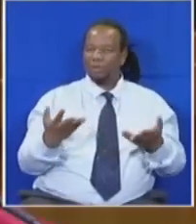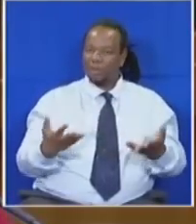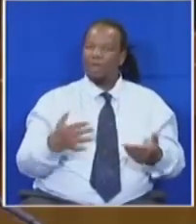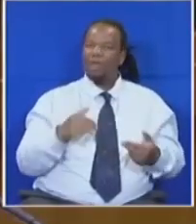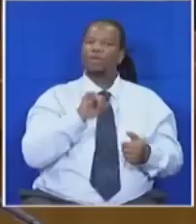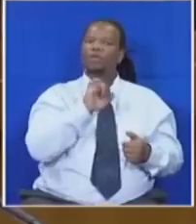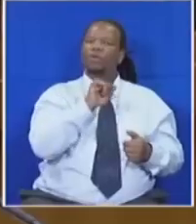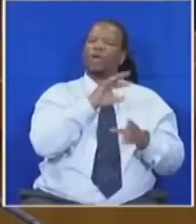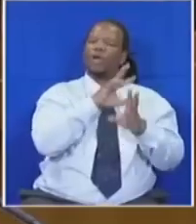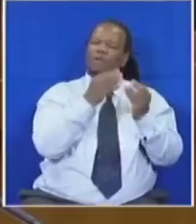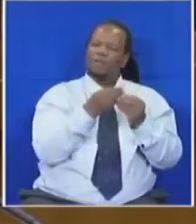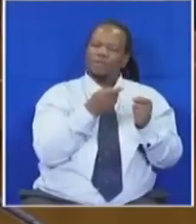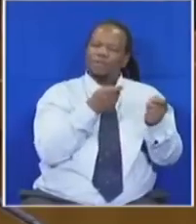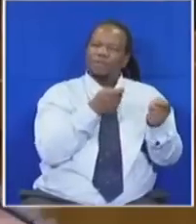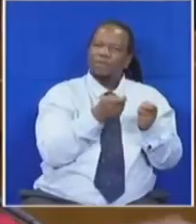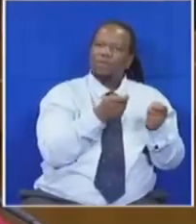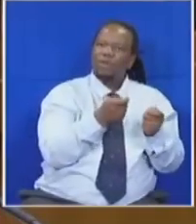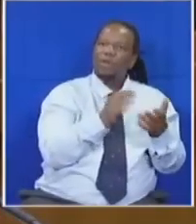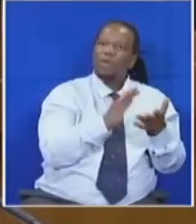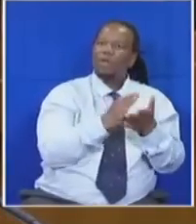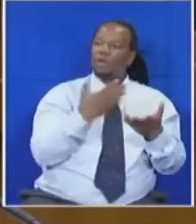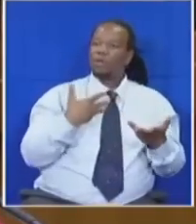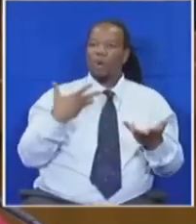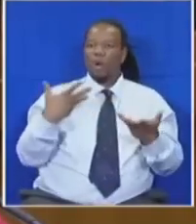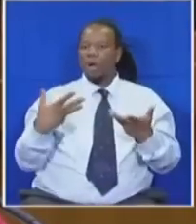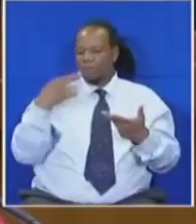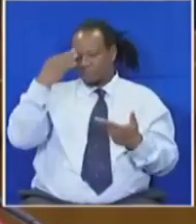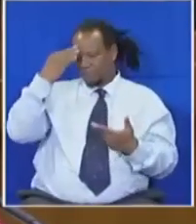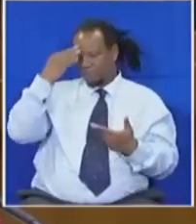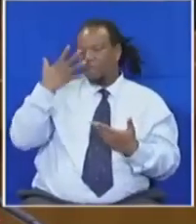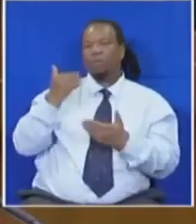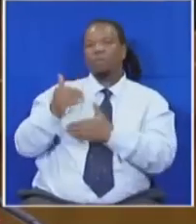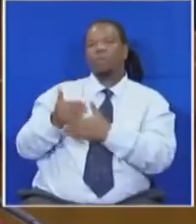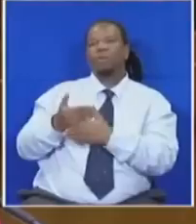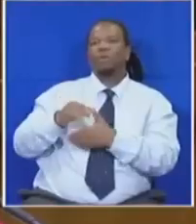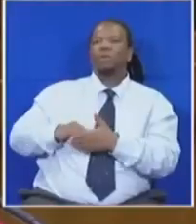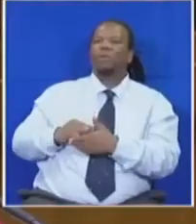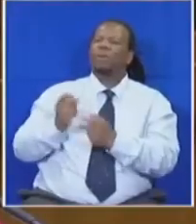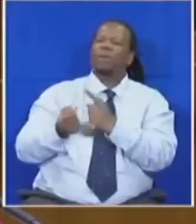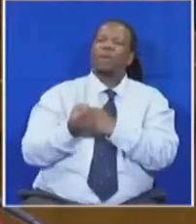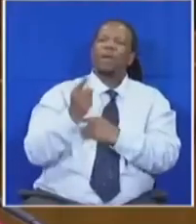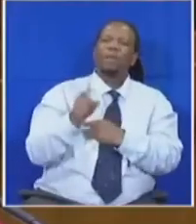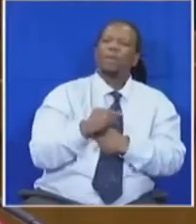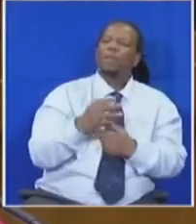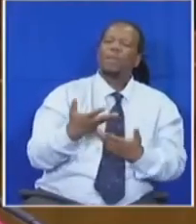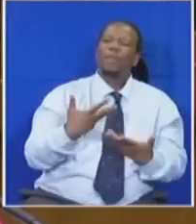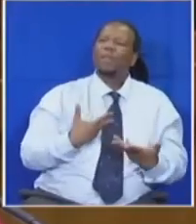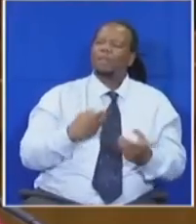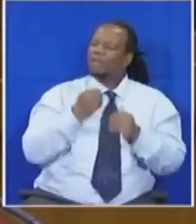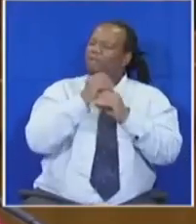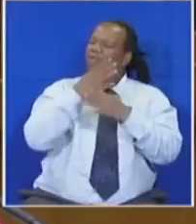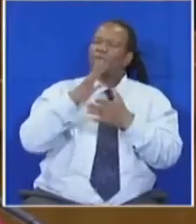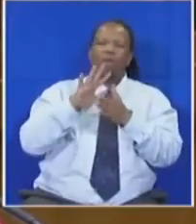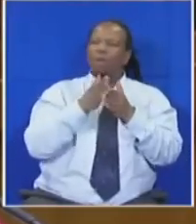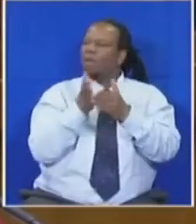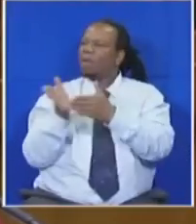toothless because you rule through your bellies. What happened? What went wrong? You have lost the vision. You have abandoned